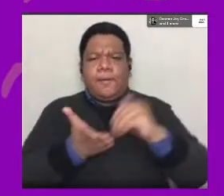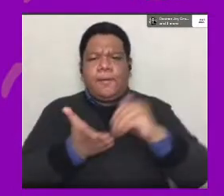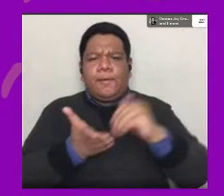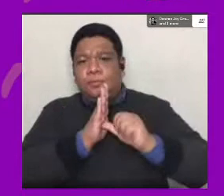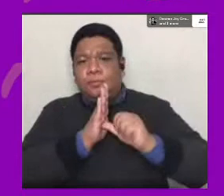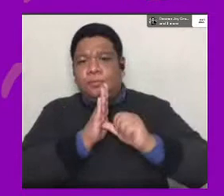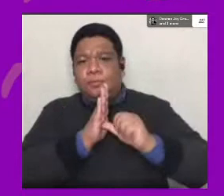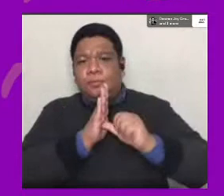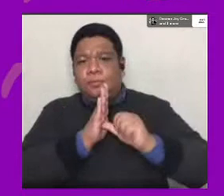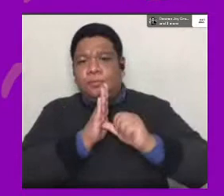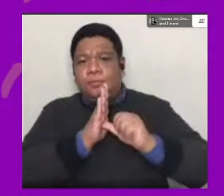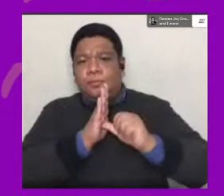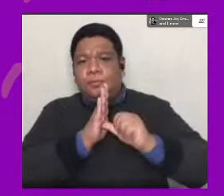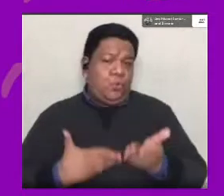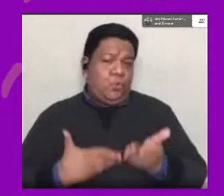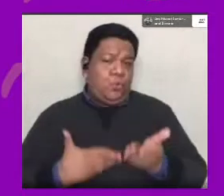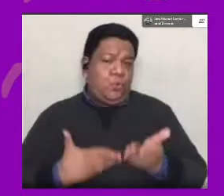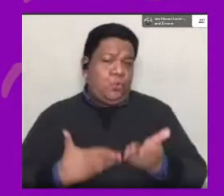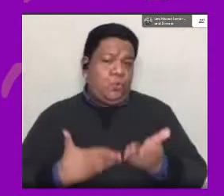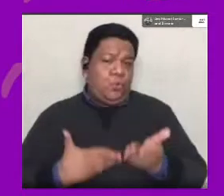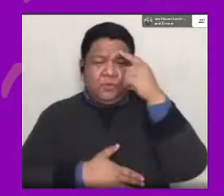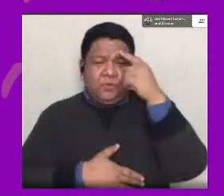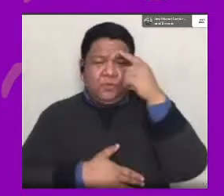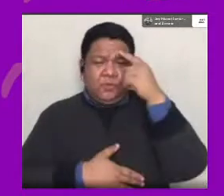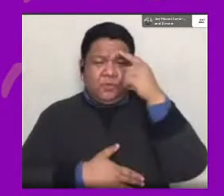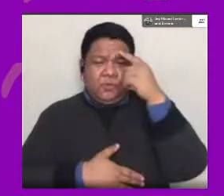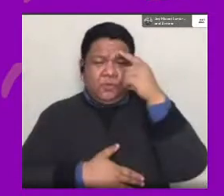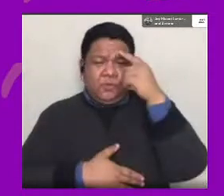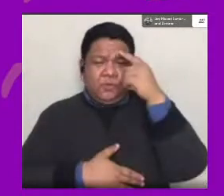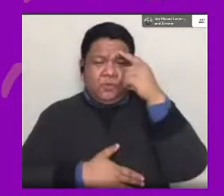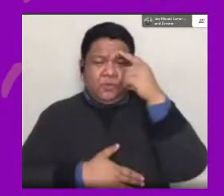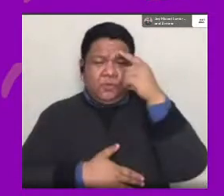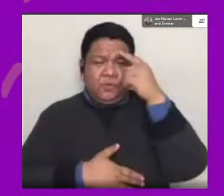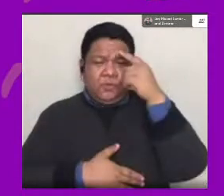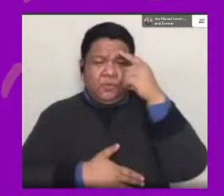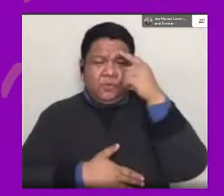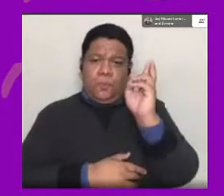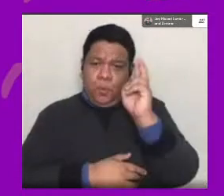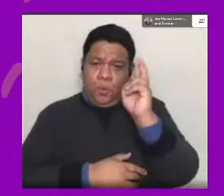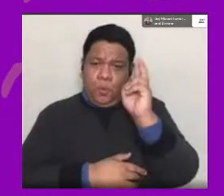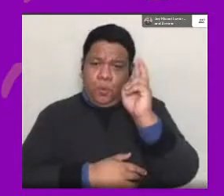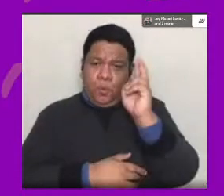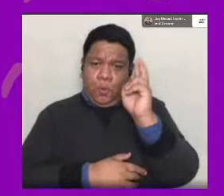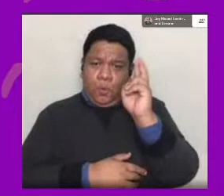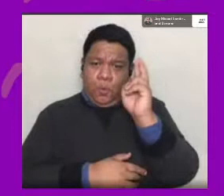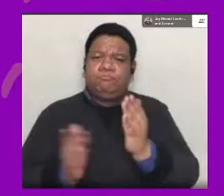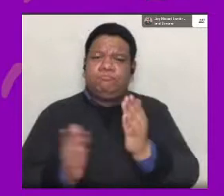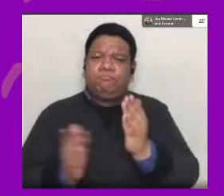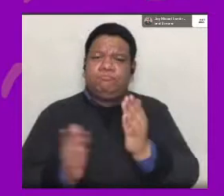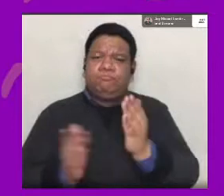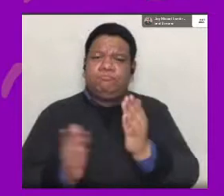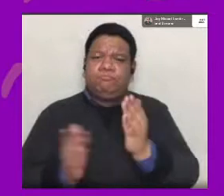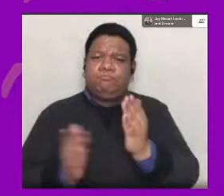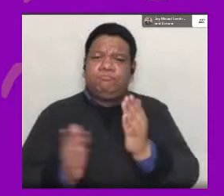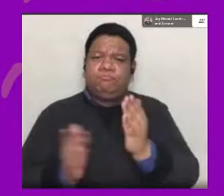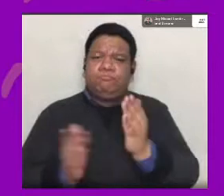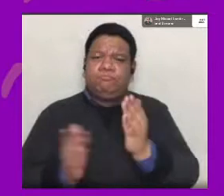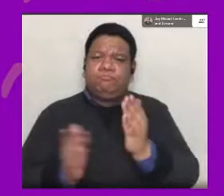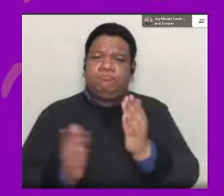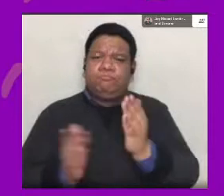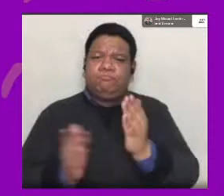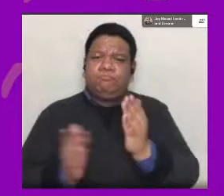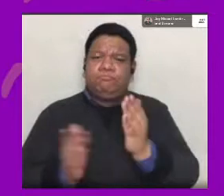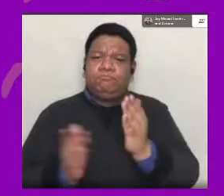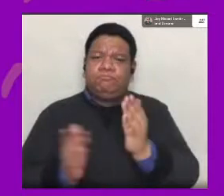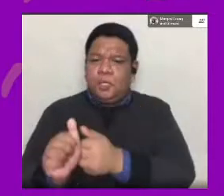grounded recommendations of the Silayan report and the recommendations called from our community-based